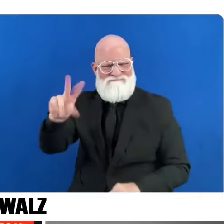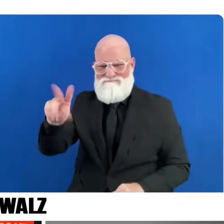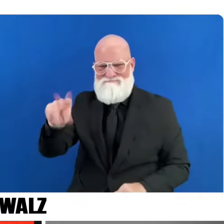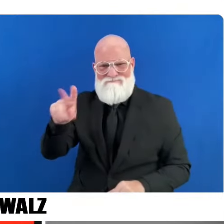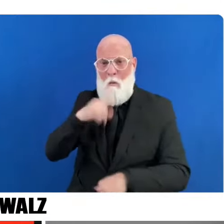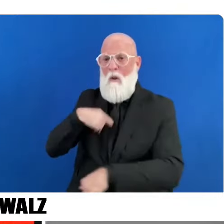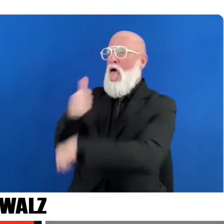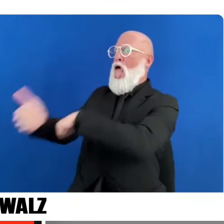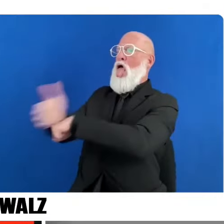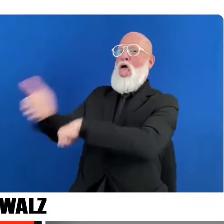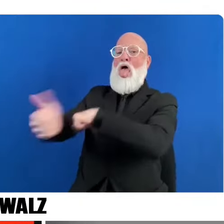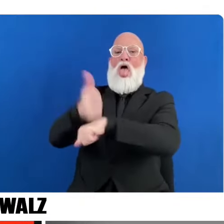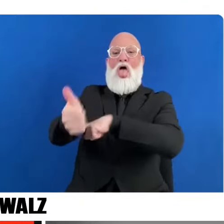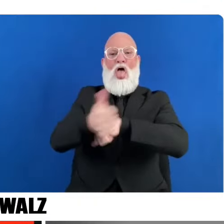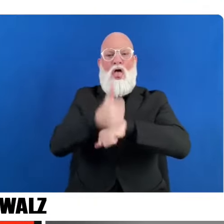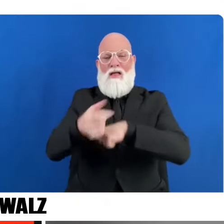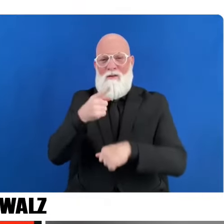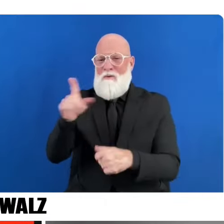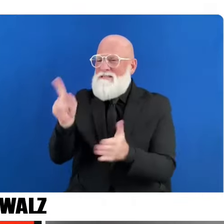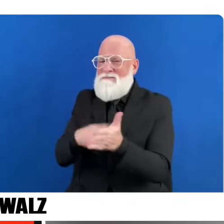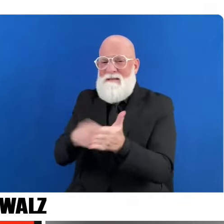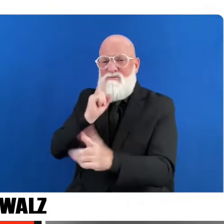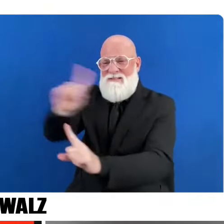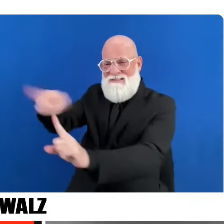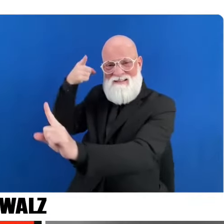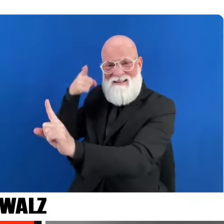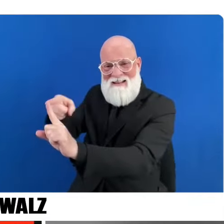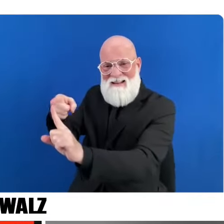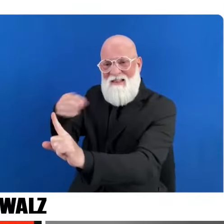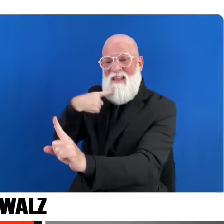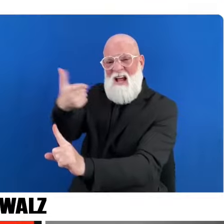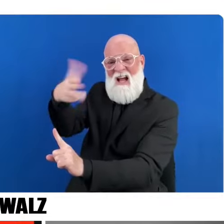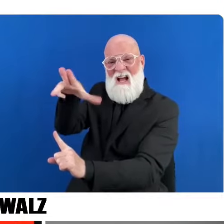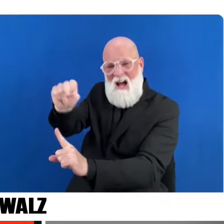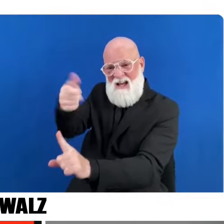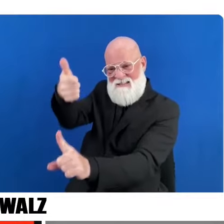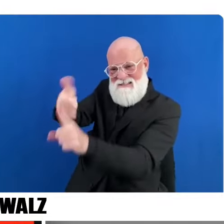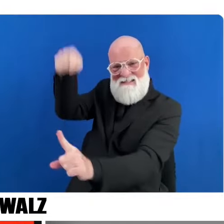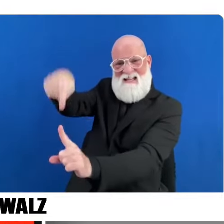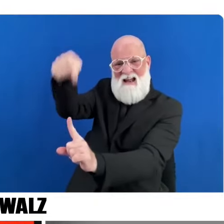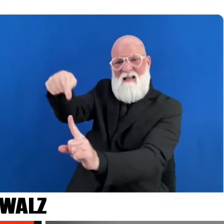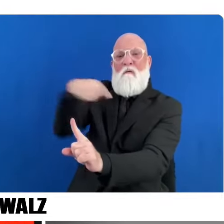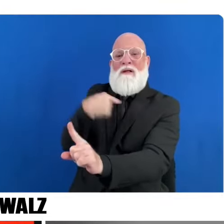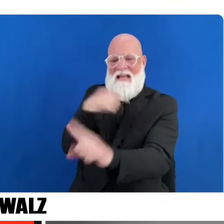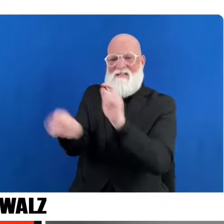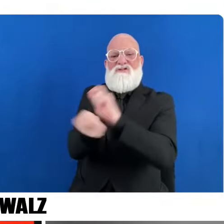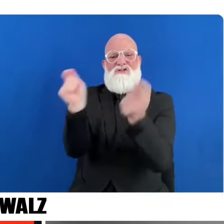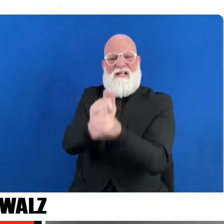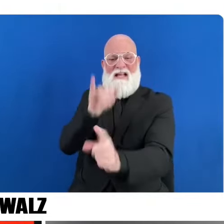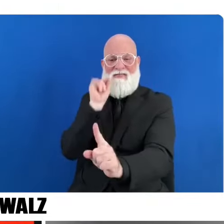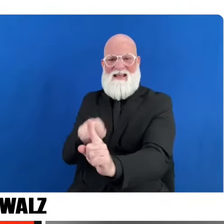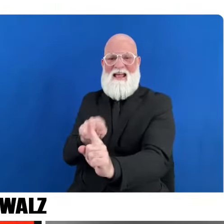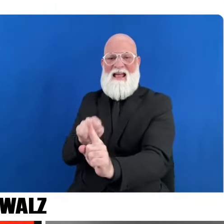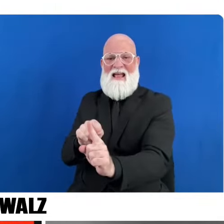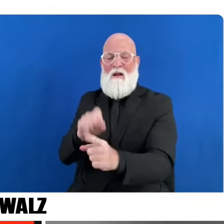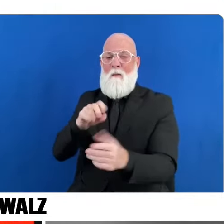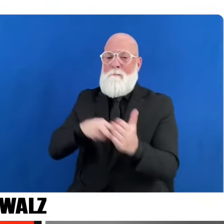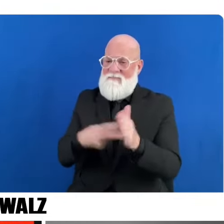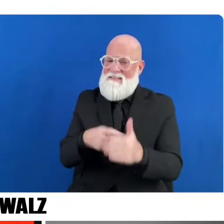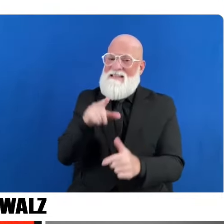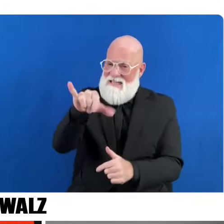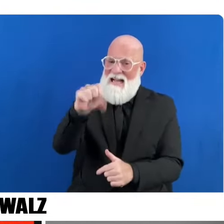guns. It's just the guns, and there are things that you can do about it. But I do think that this is one, and I think this is a healthy conversation. I